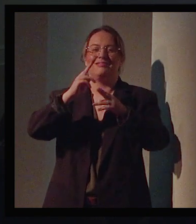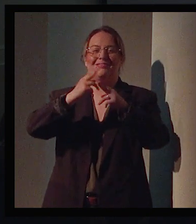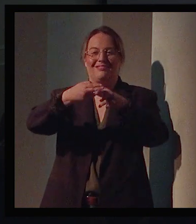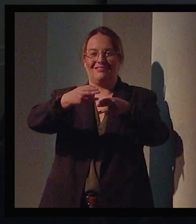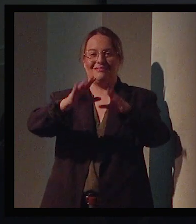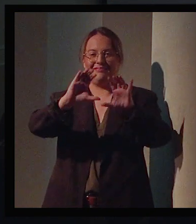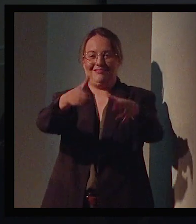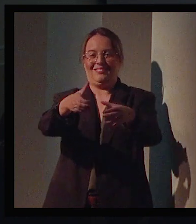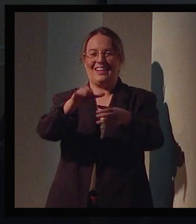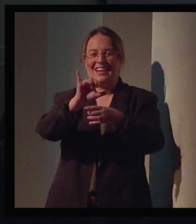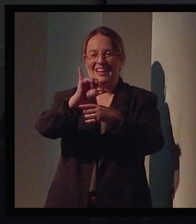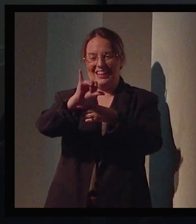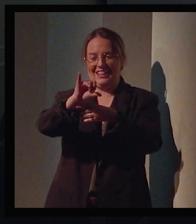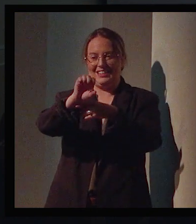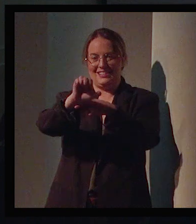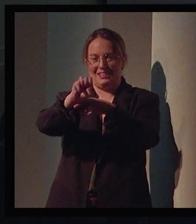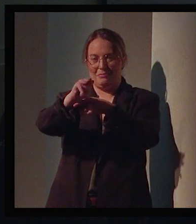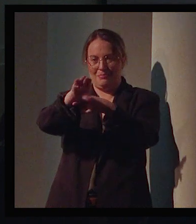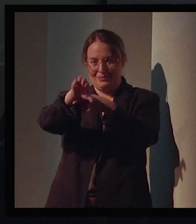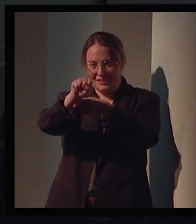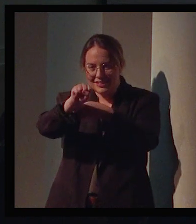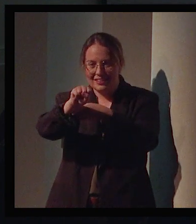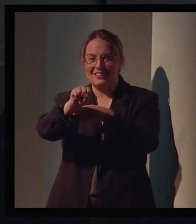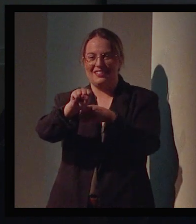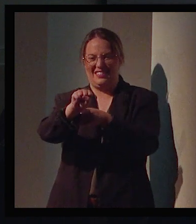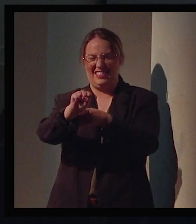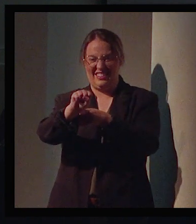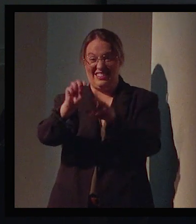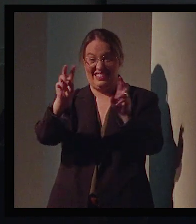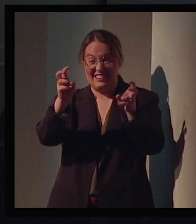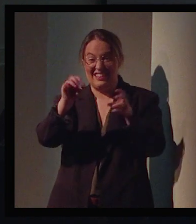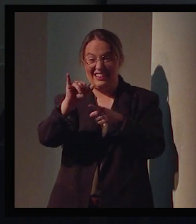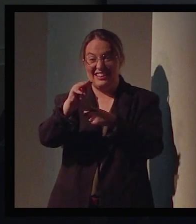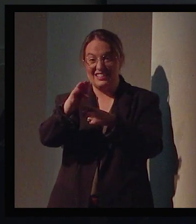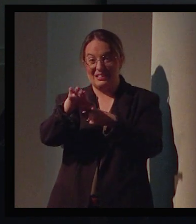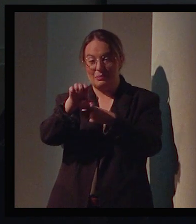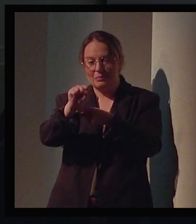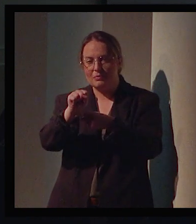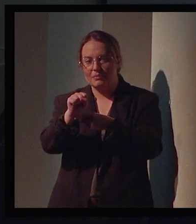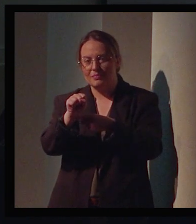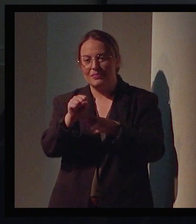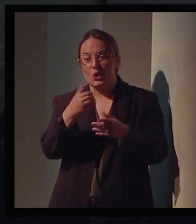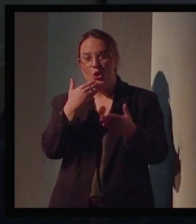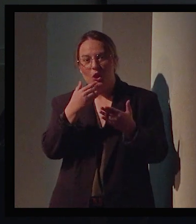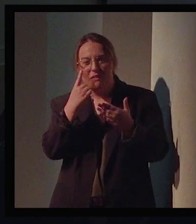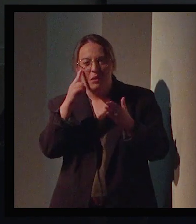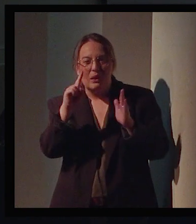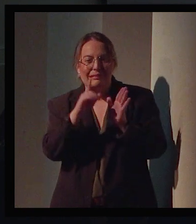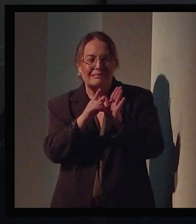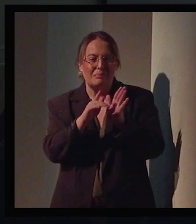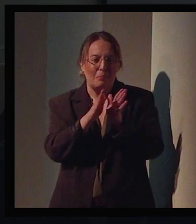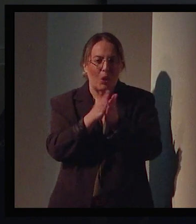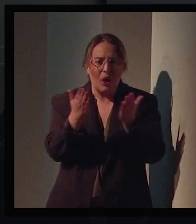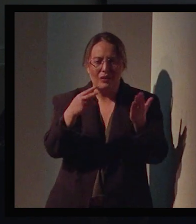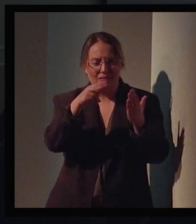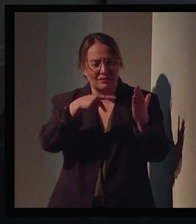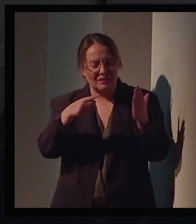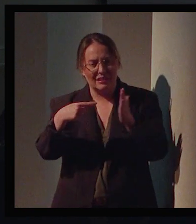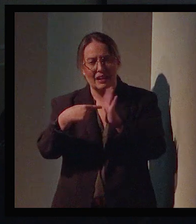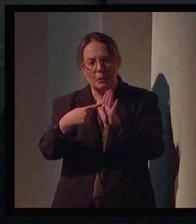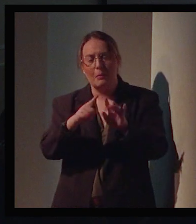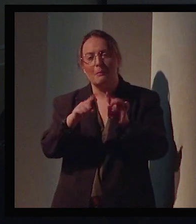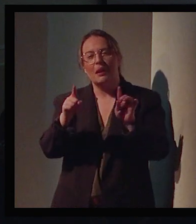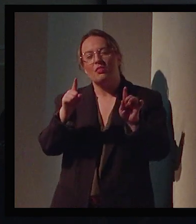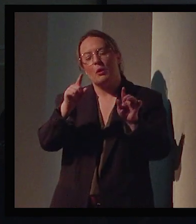isms. I said, oh, I'm going to talk about that. These divisions are useful for textbooks and exhibitions, but the movements